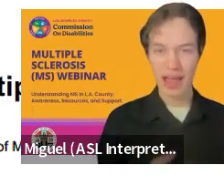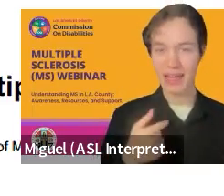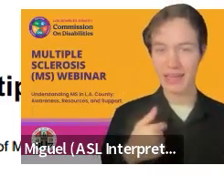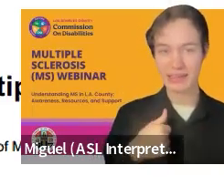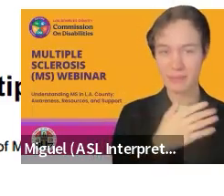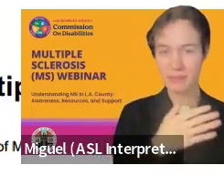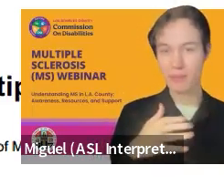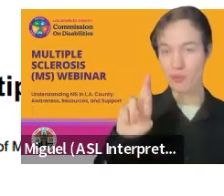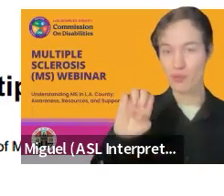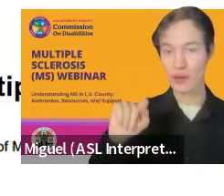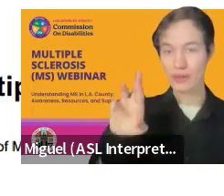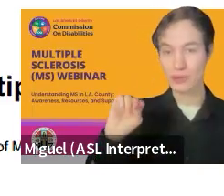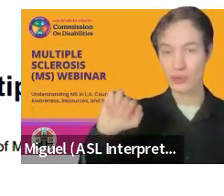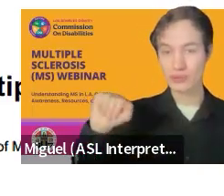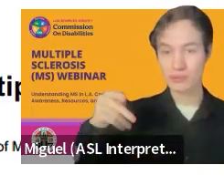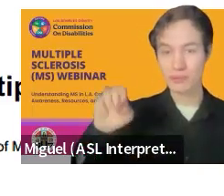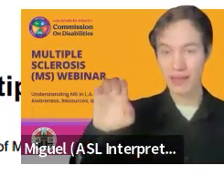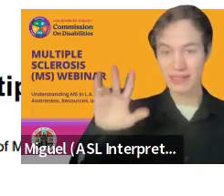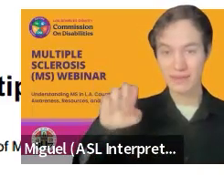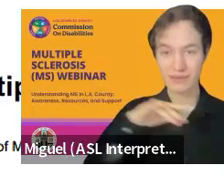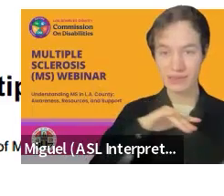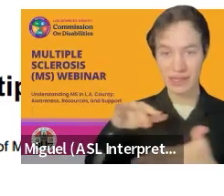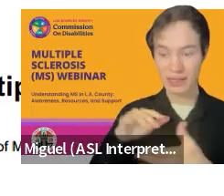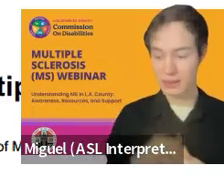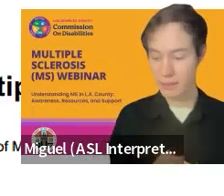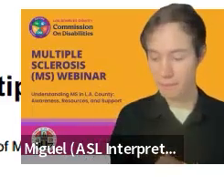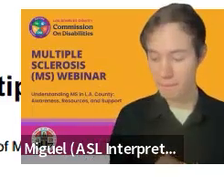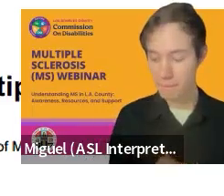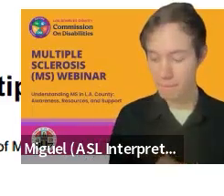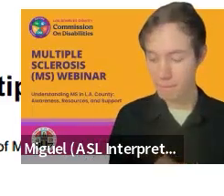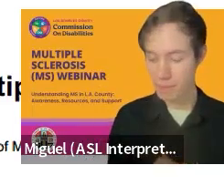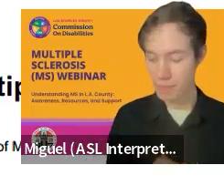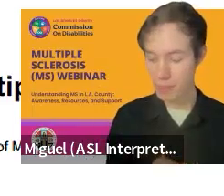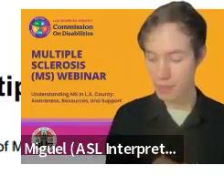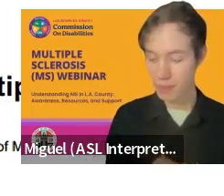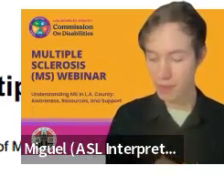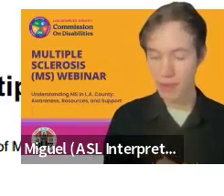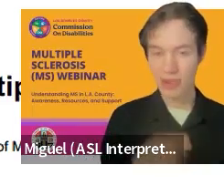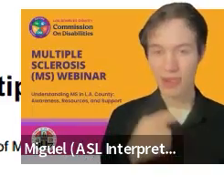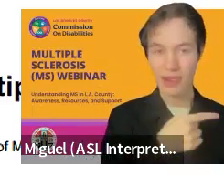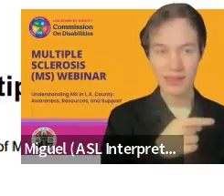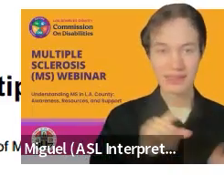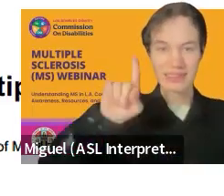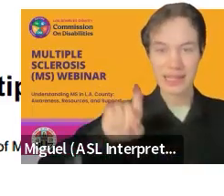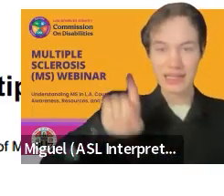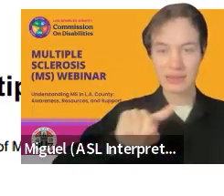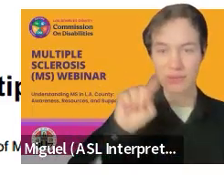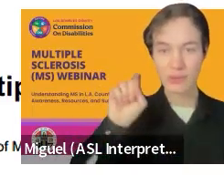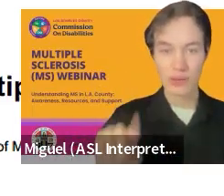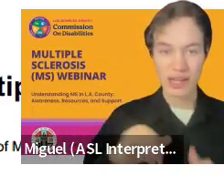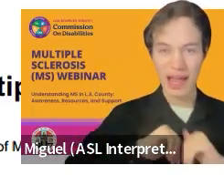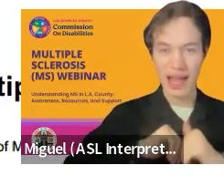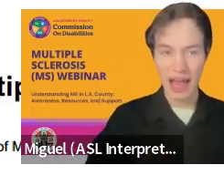one of our recent MS conferences had to do with testing this question of how relevant is